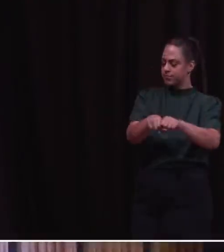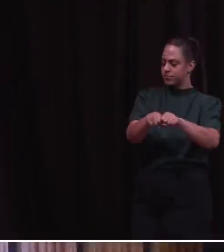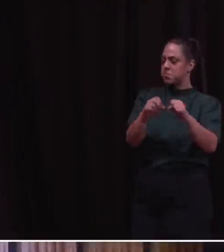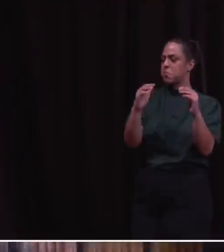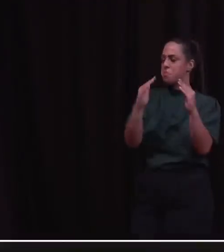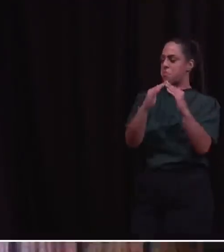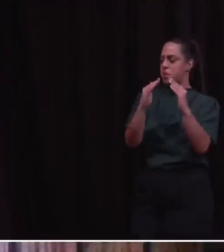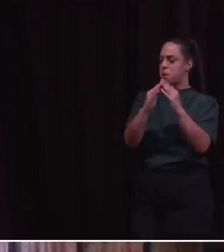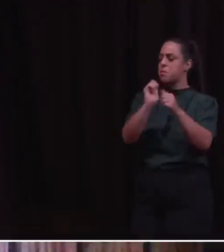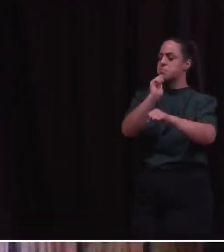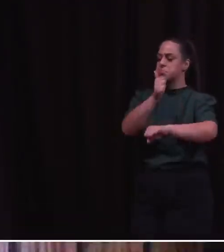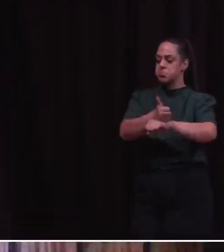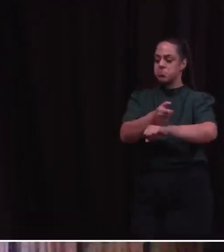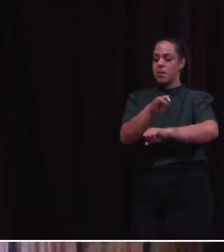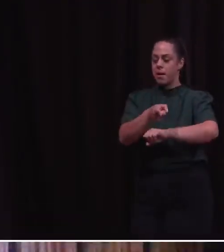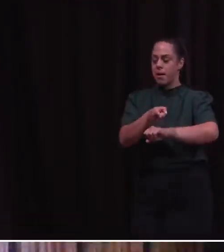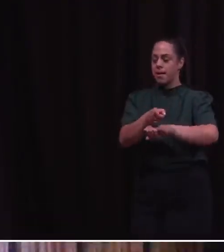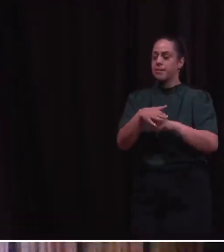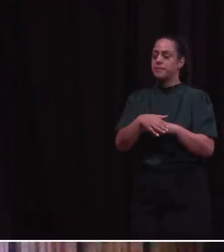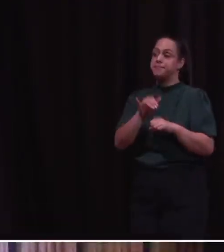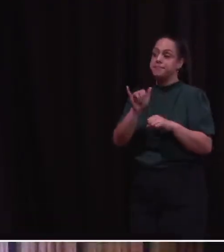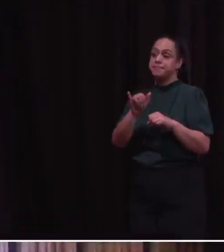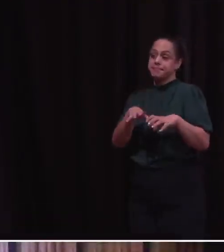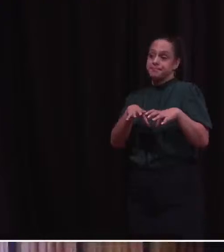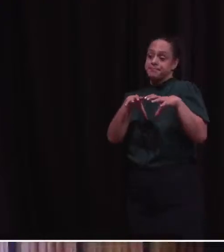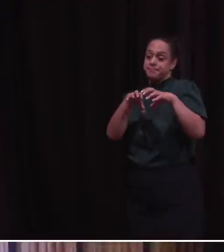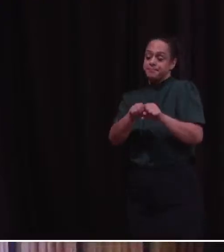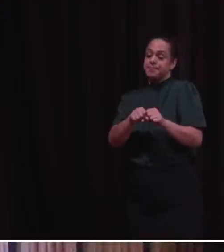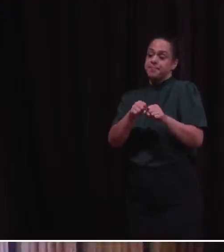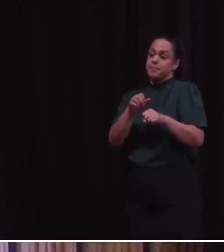of colonization worldwide. Because